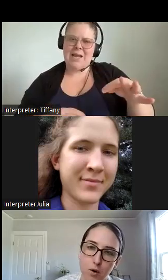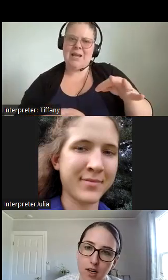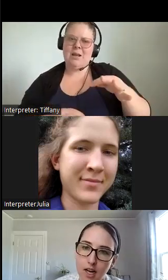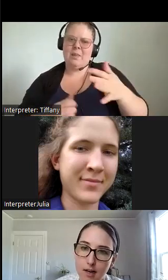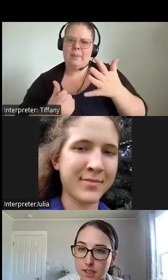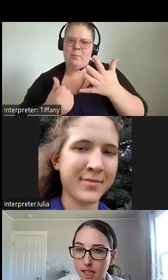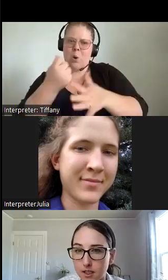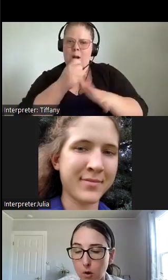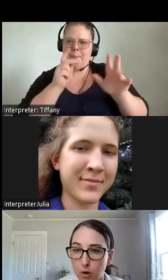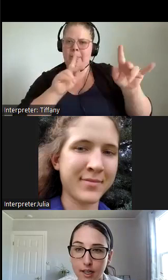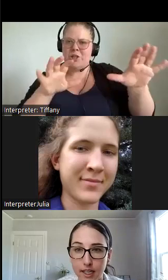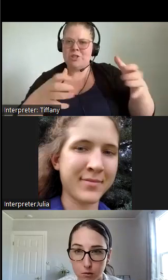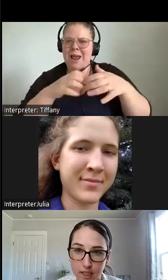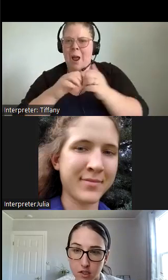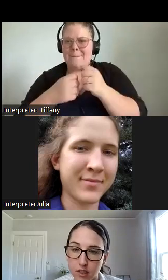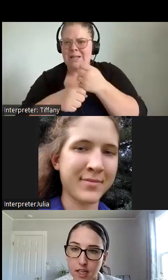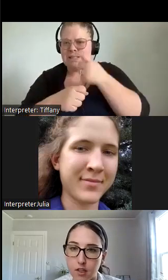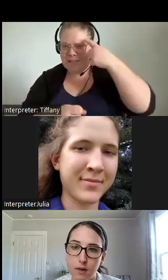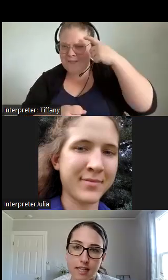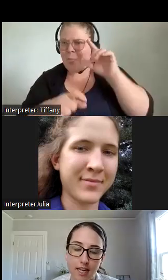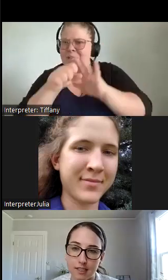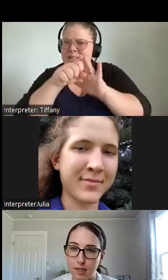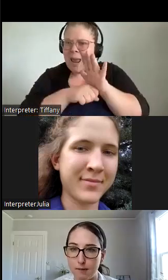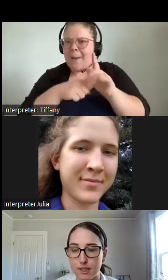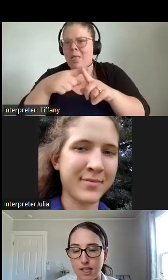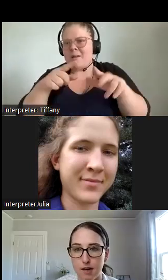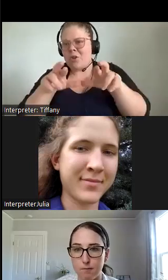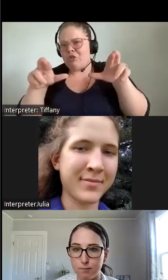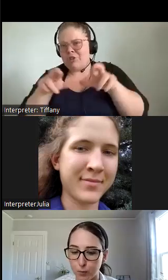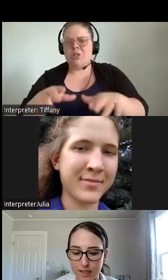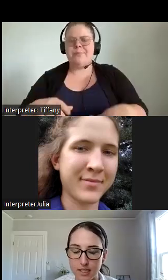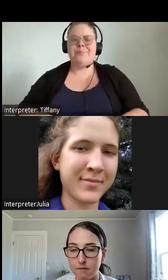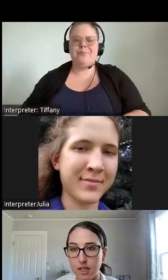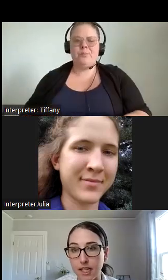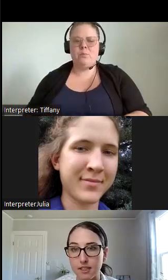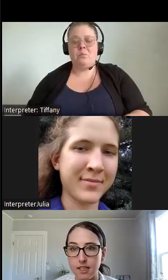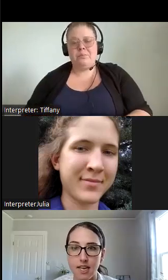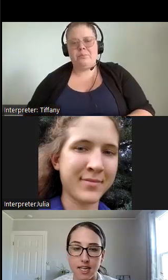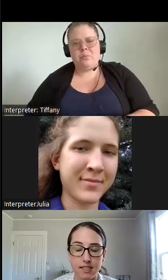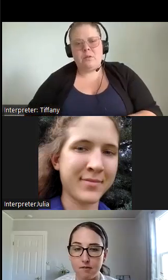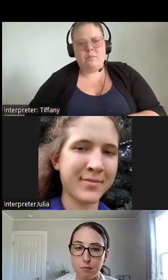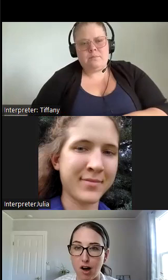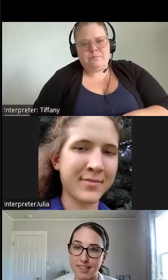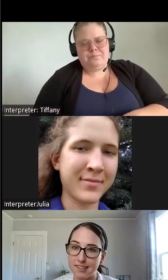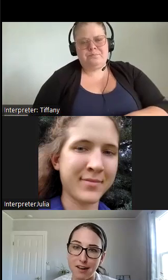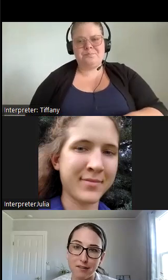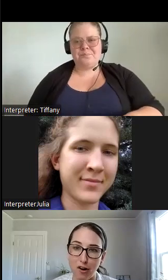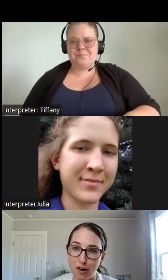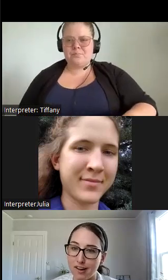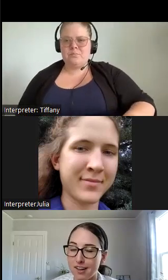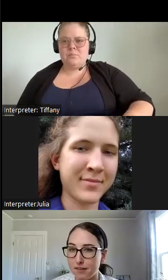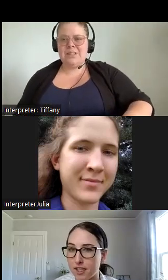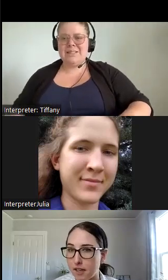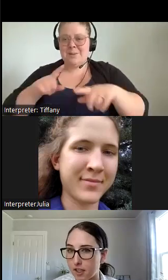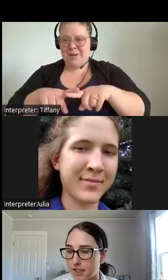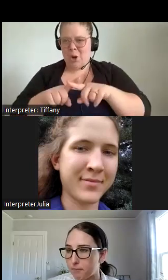sense for the state as a whole and regionally, knowing that sometimes we see different needs in different pockets of